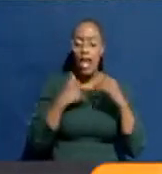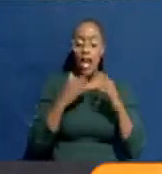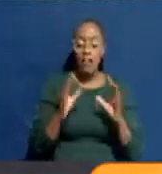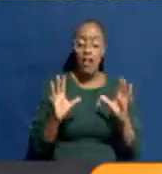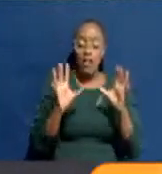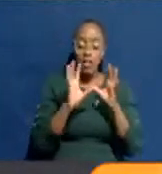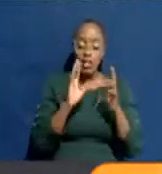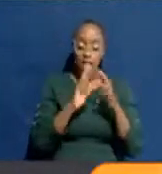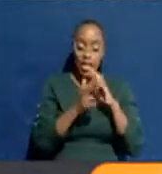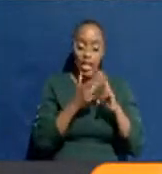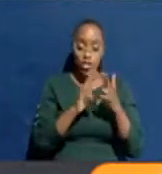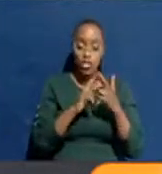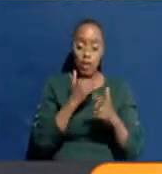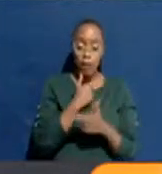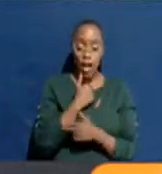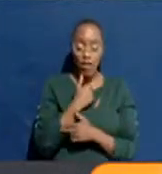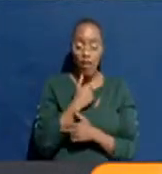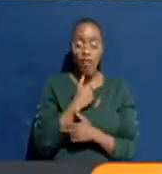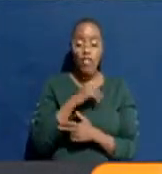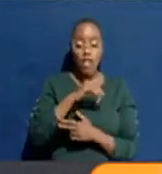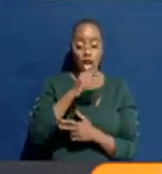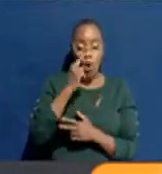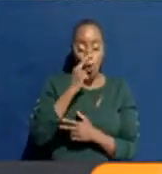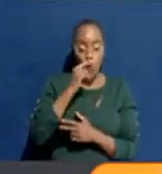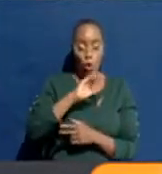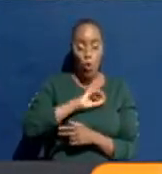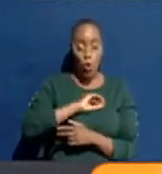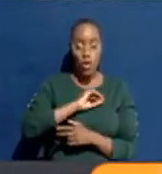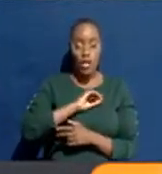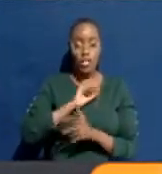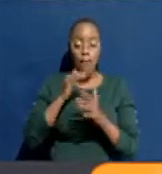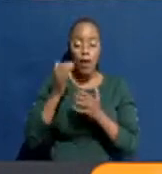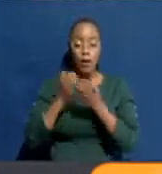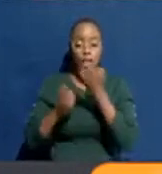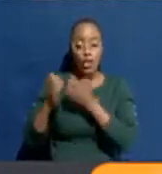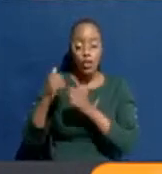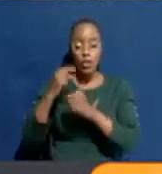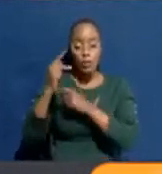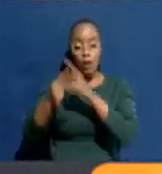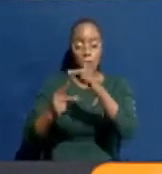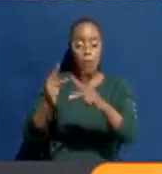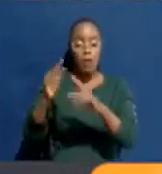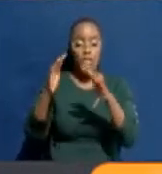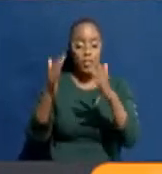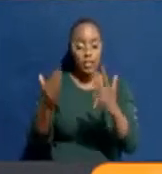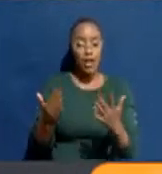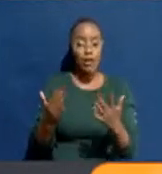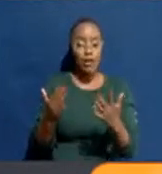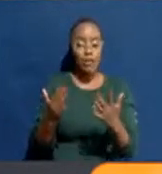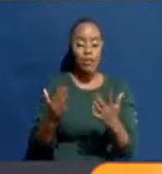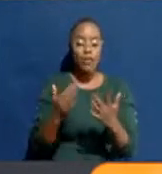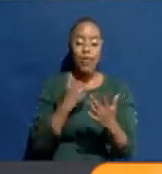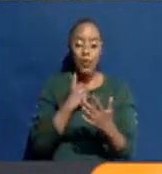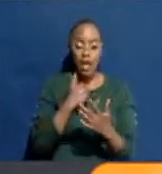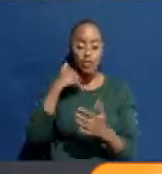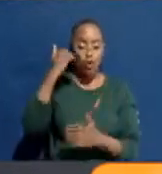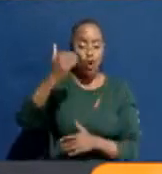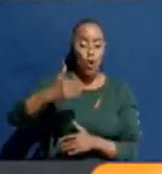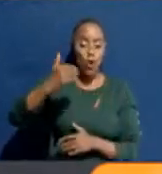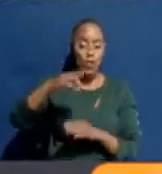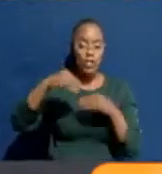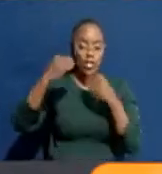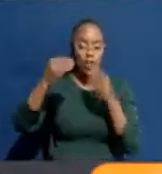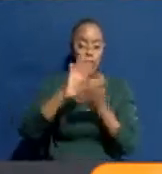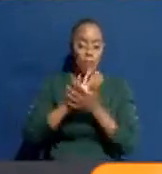correlation between home ownership and how economies have progressed. We have always given it. It's